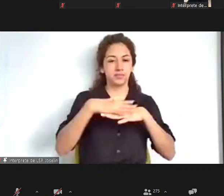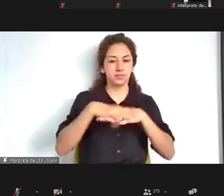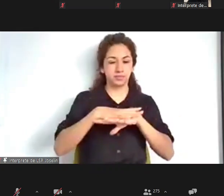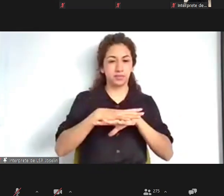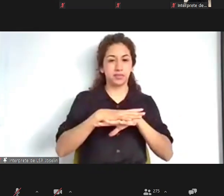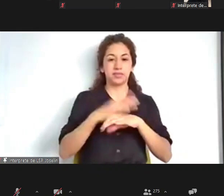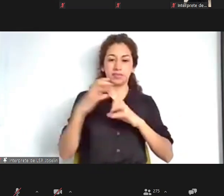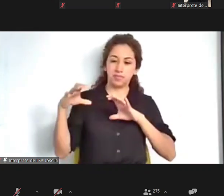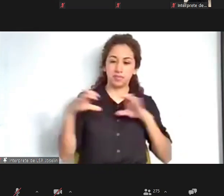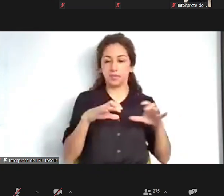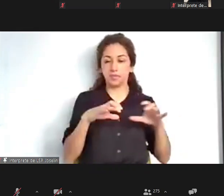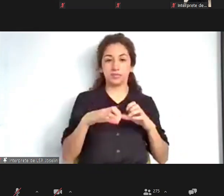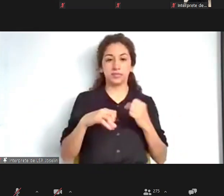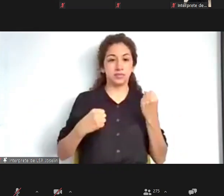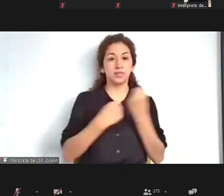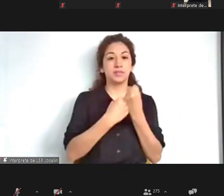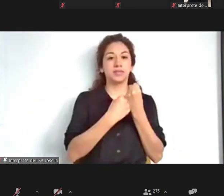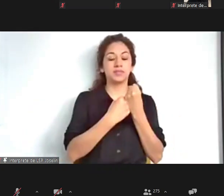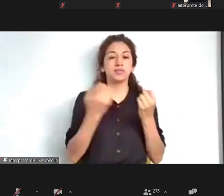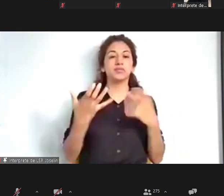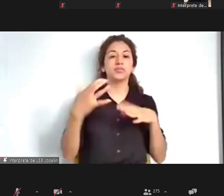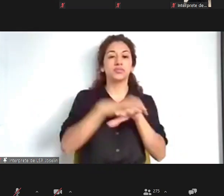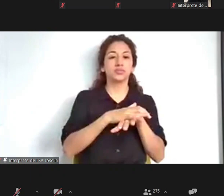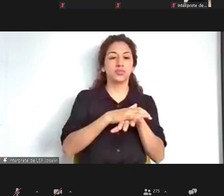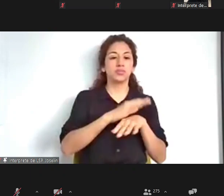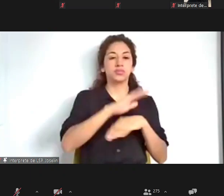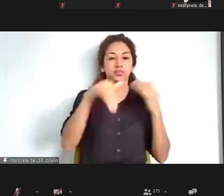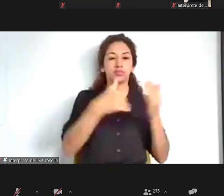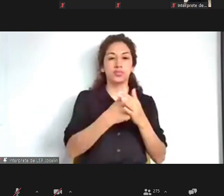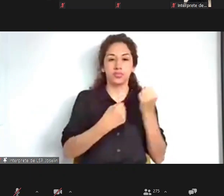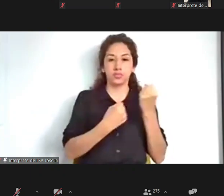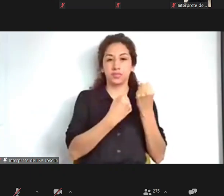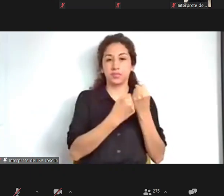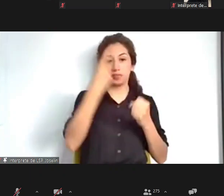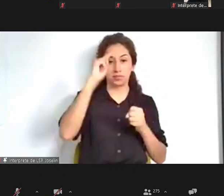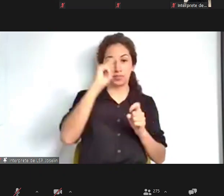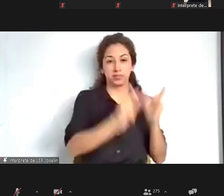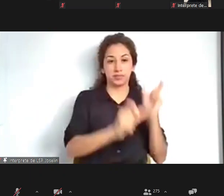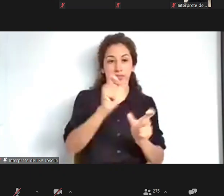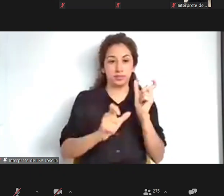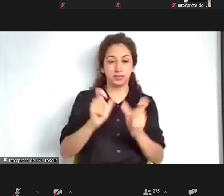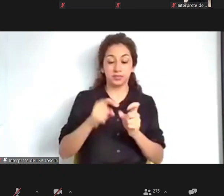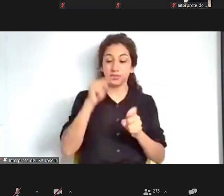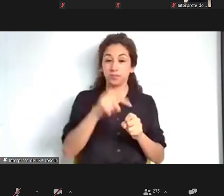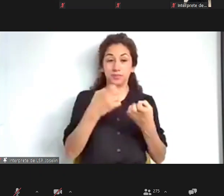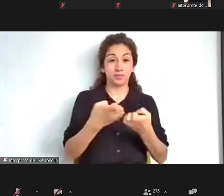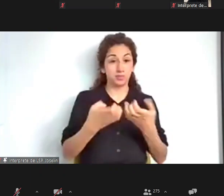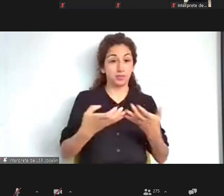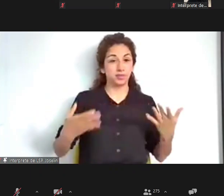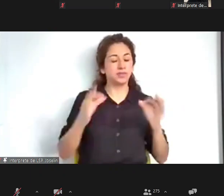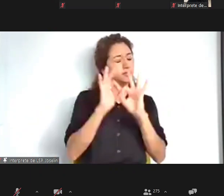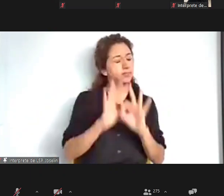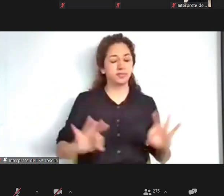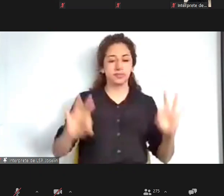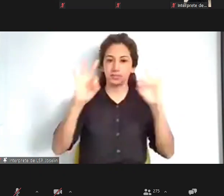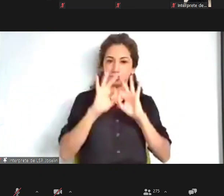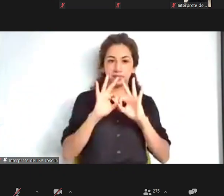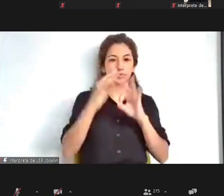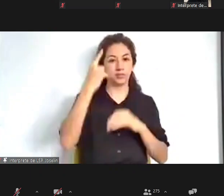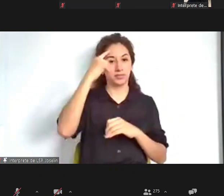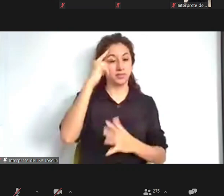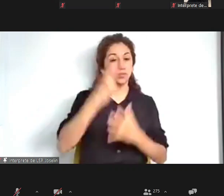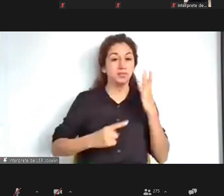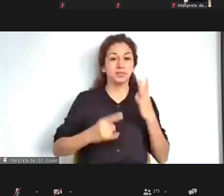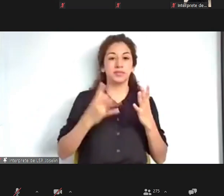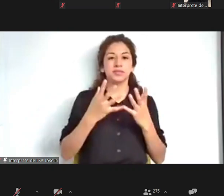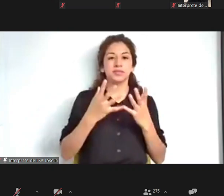mitigate and respond to the negative impacts on people this element is absolutely key and requires